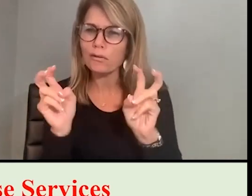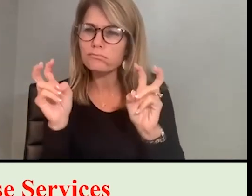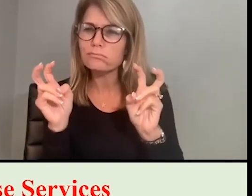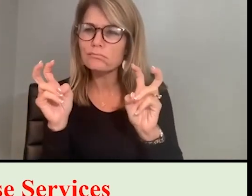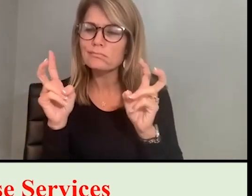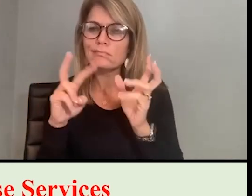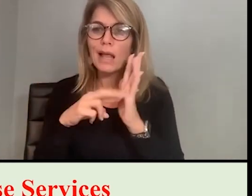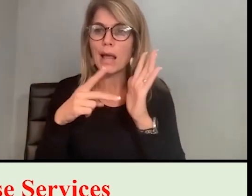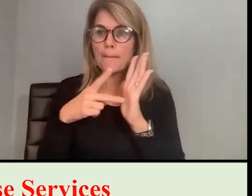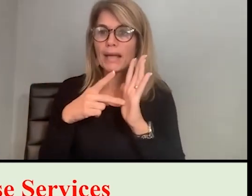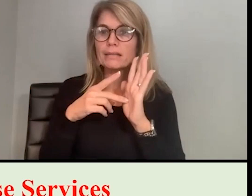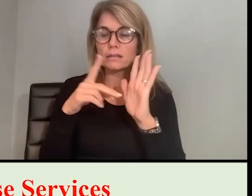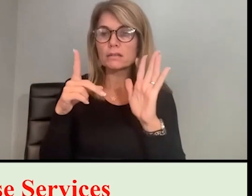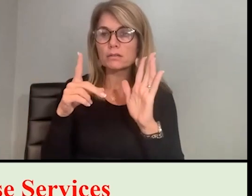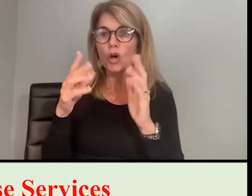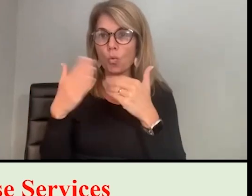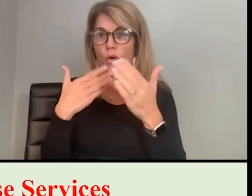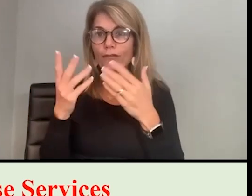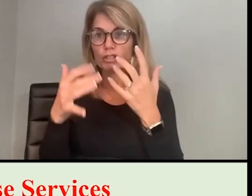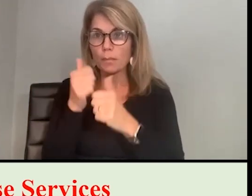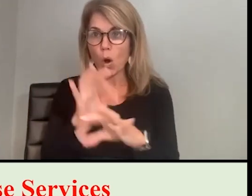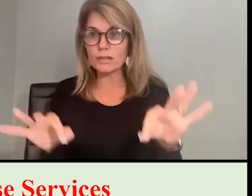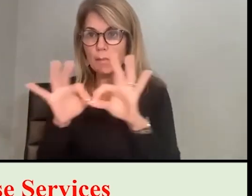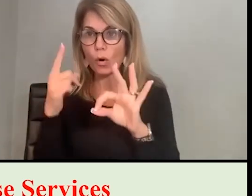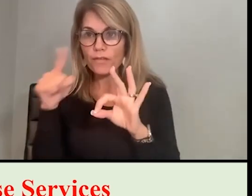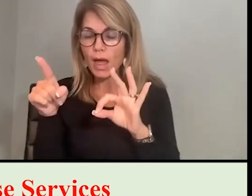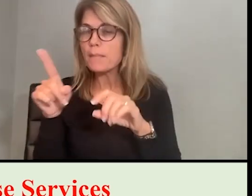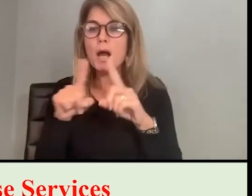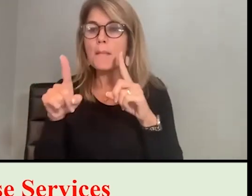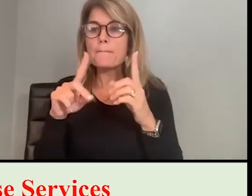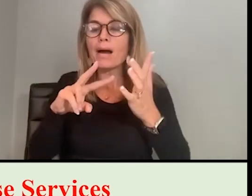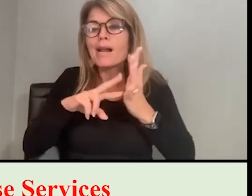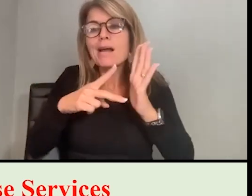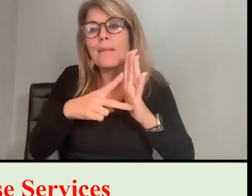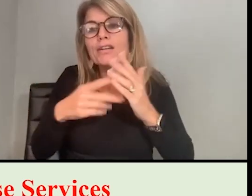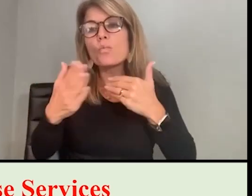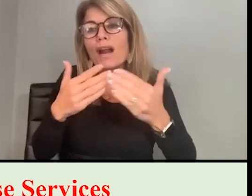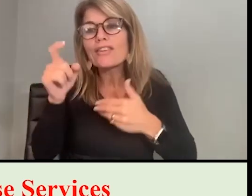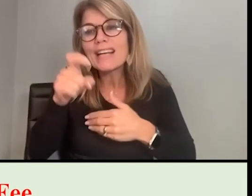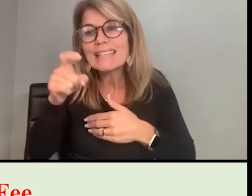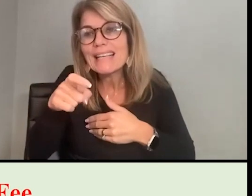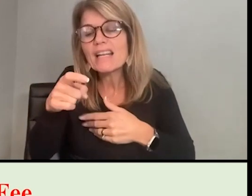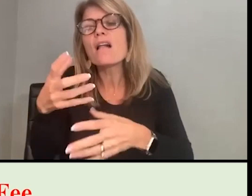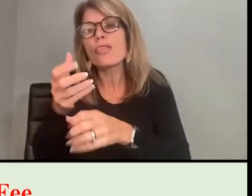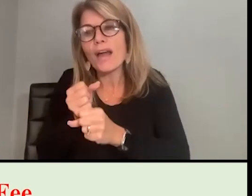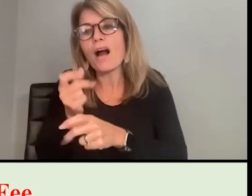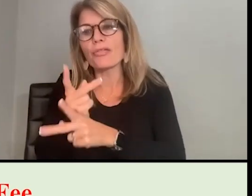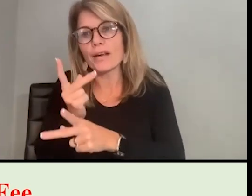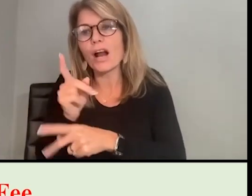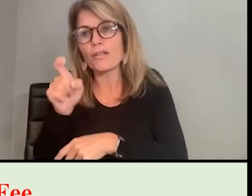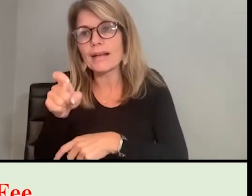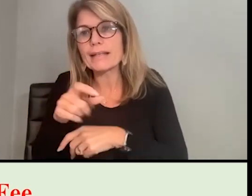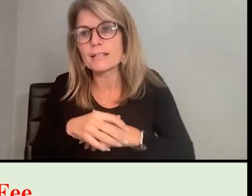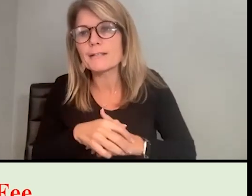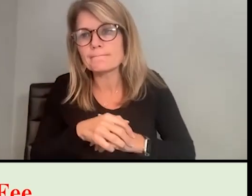keeping the lens of equity in mind, anyone who is in need can receive that level of care that they need. Lastly is